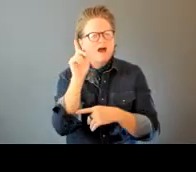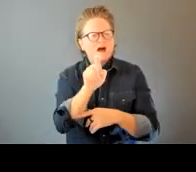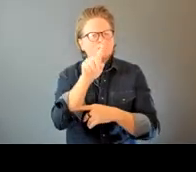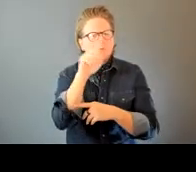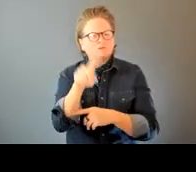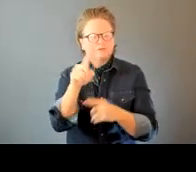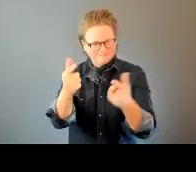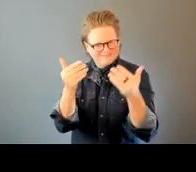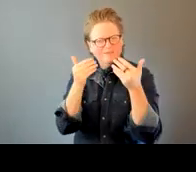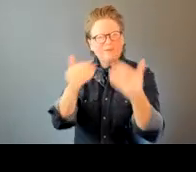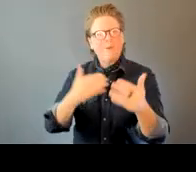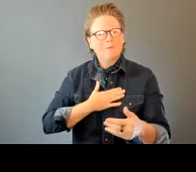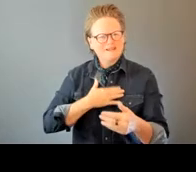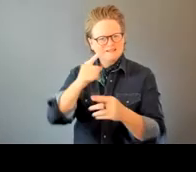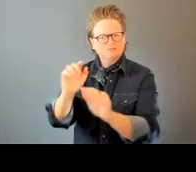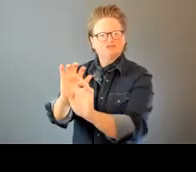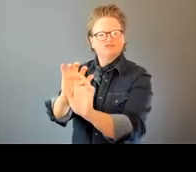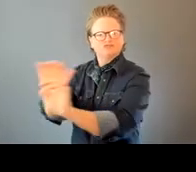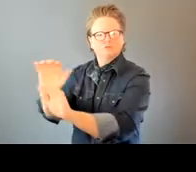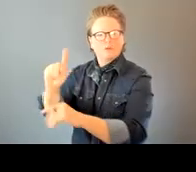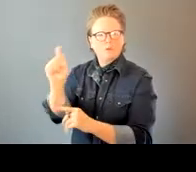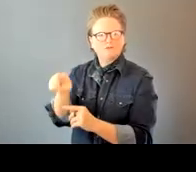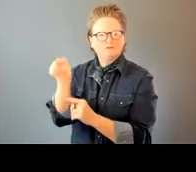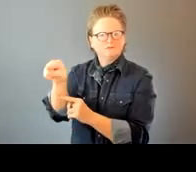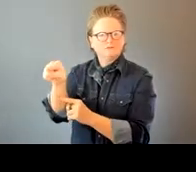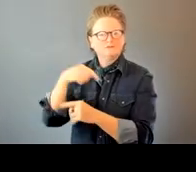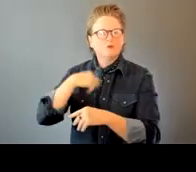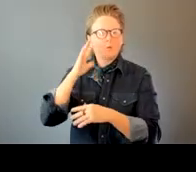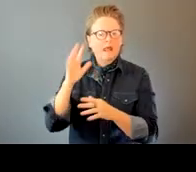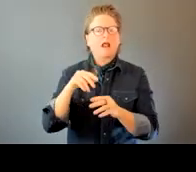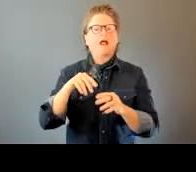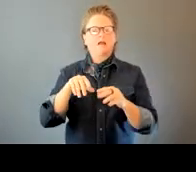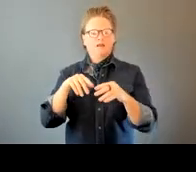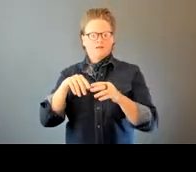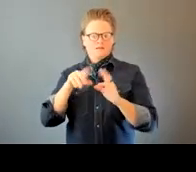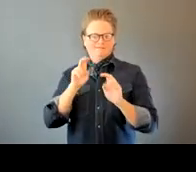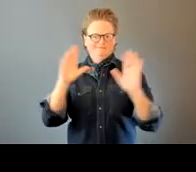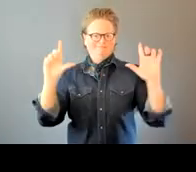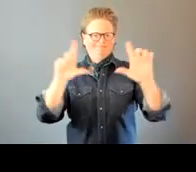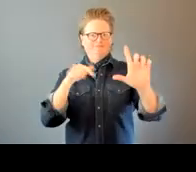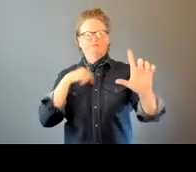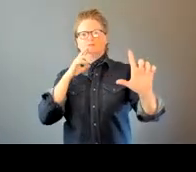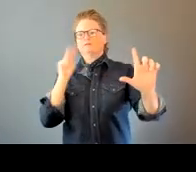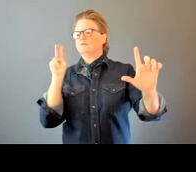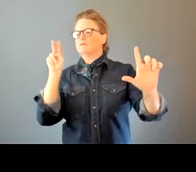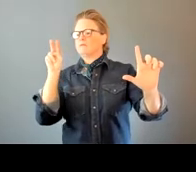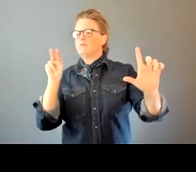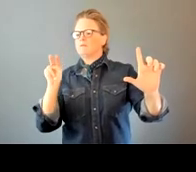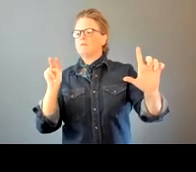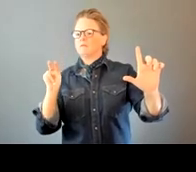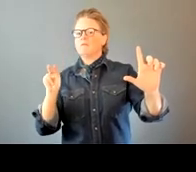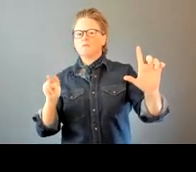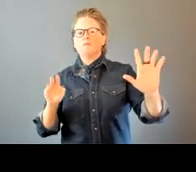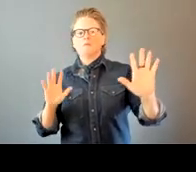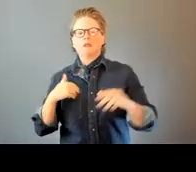is at the bottom. So if you have a question, please go ahead and click on that Q&A and type in your